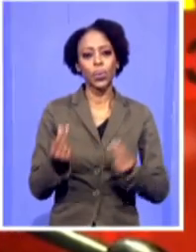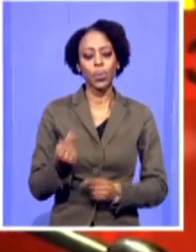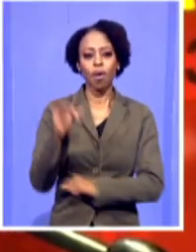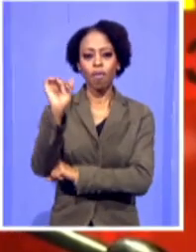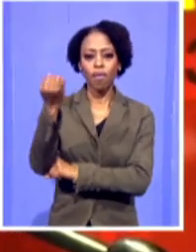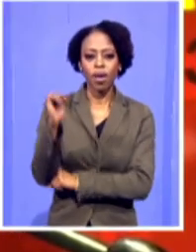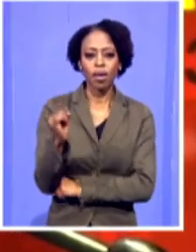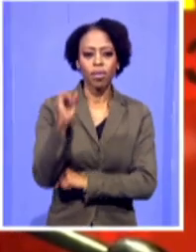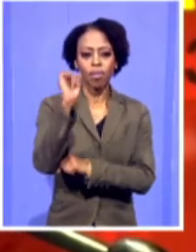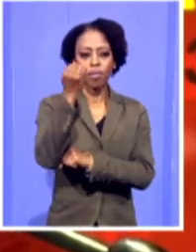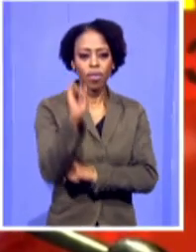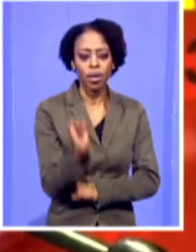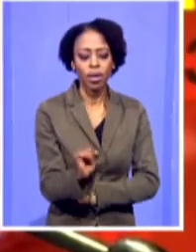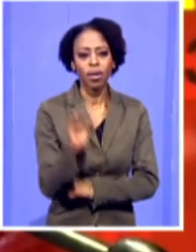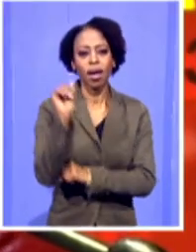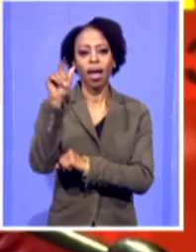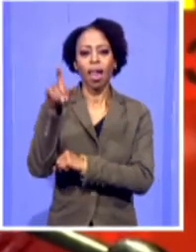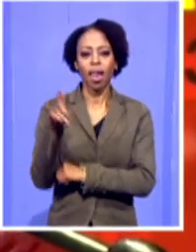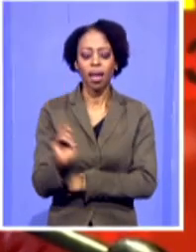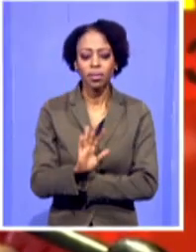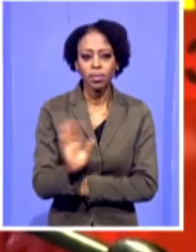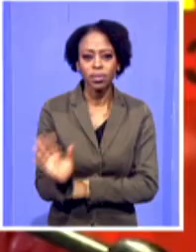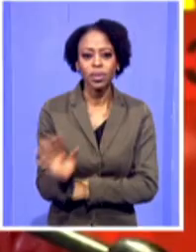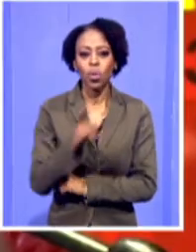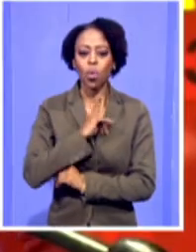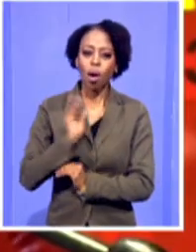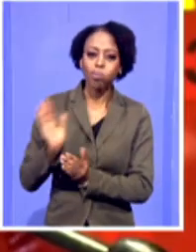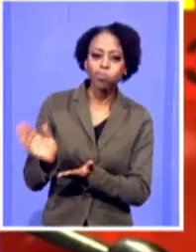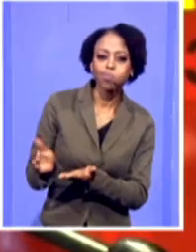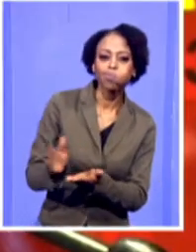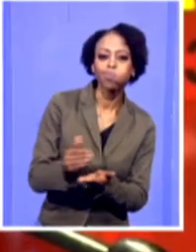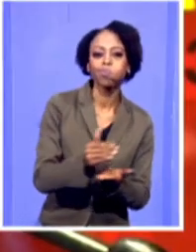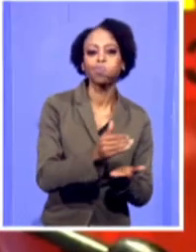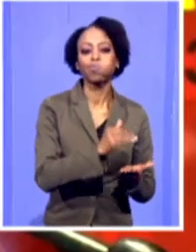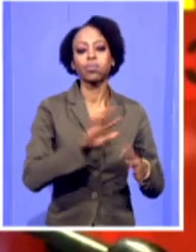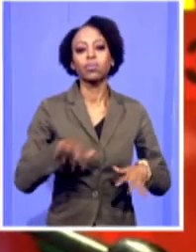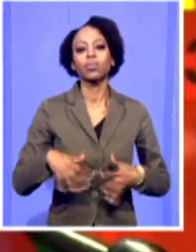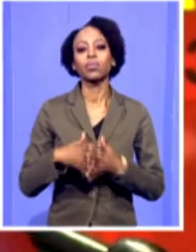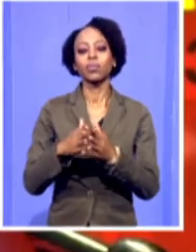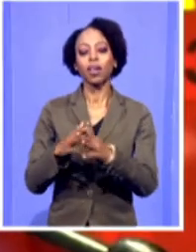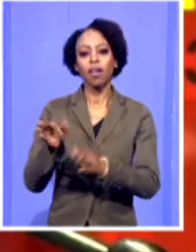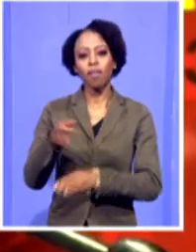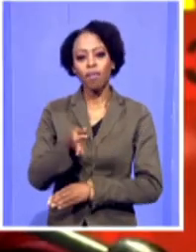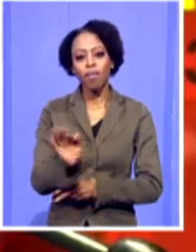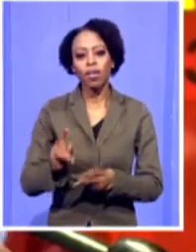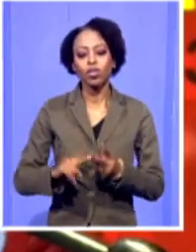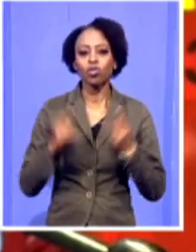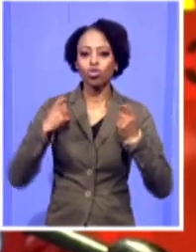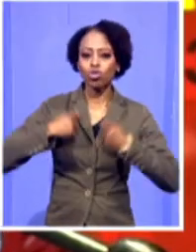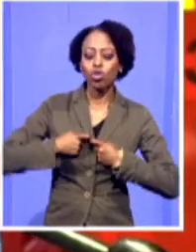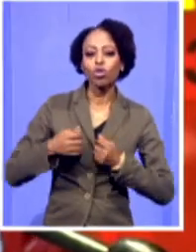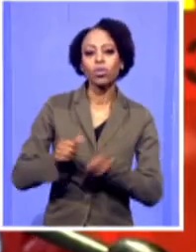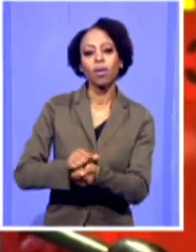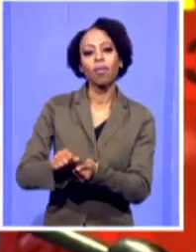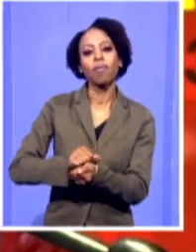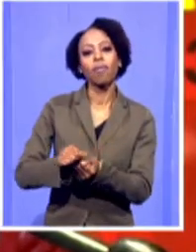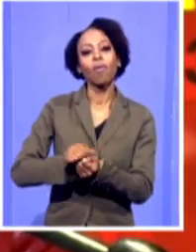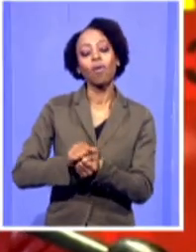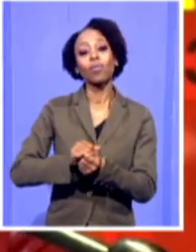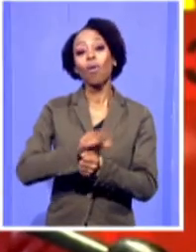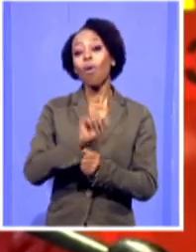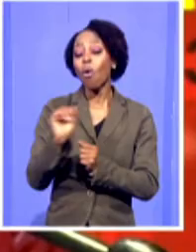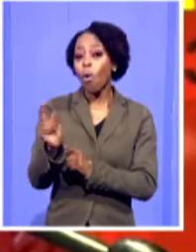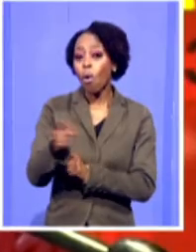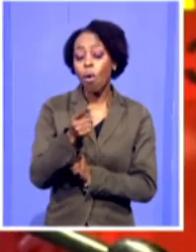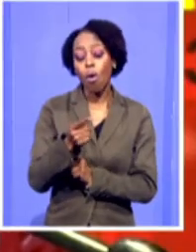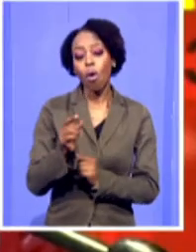factory by Ray Alexandra to recruit and unionize the fishing, the clothing, the laundry, and many other workers